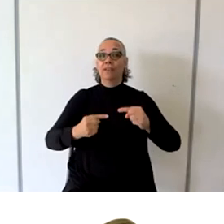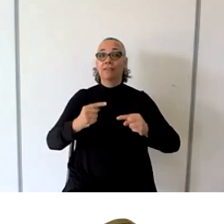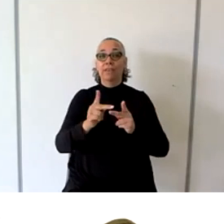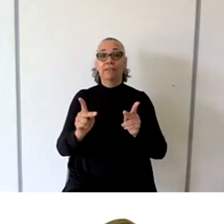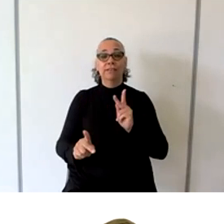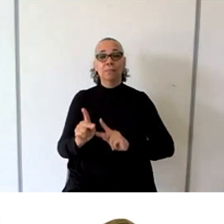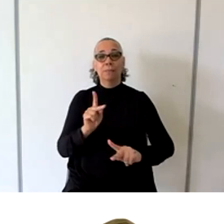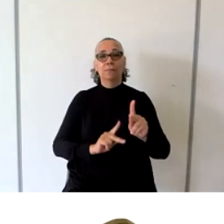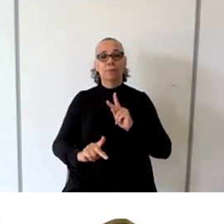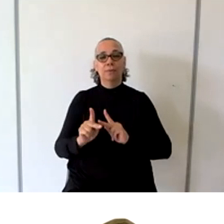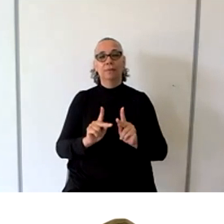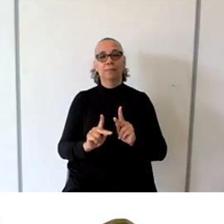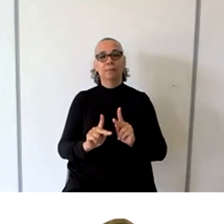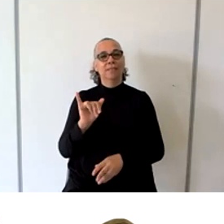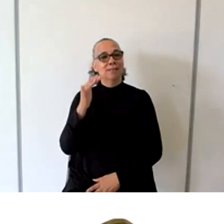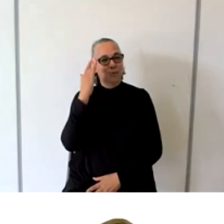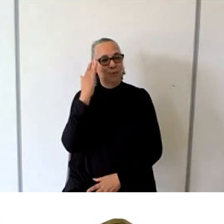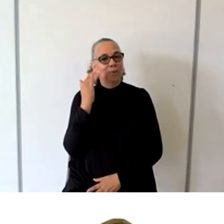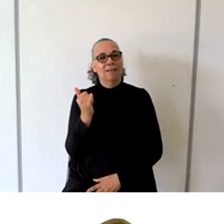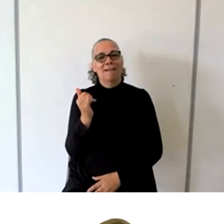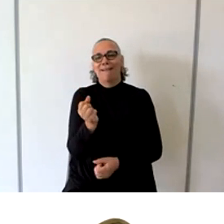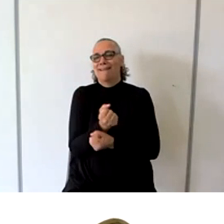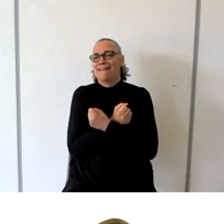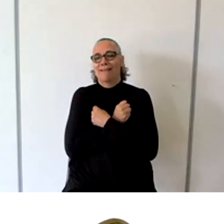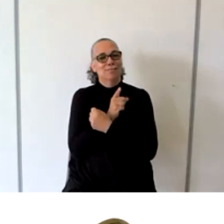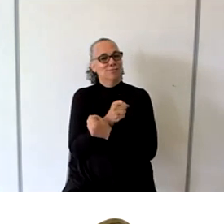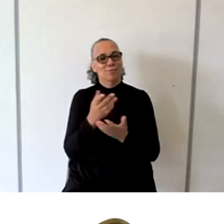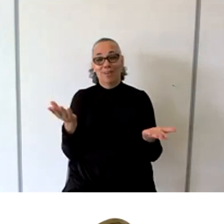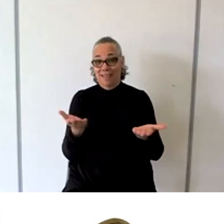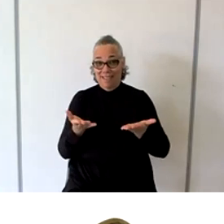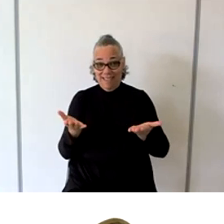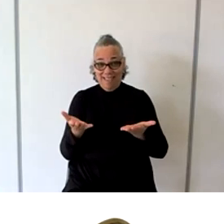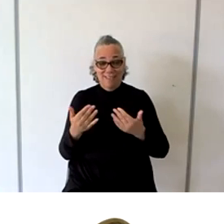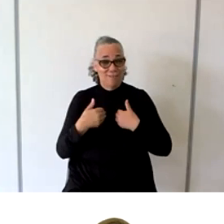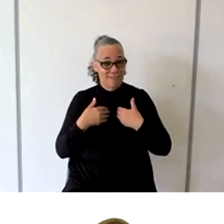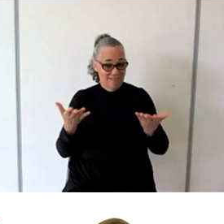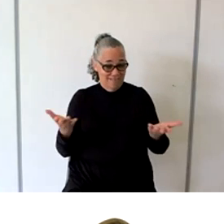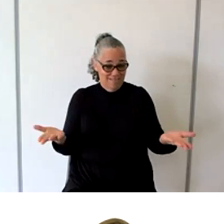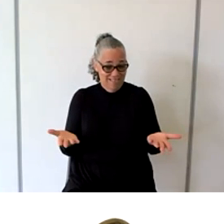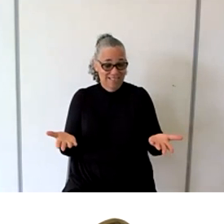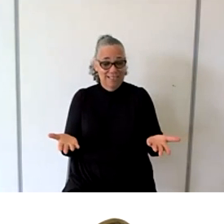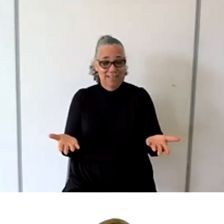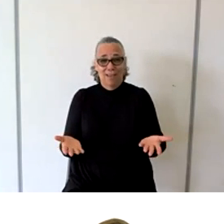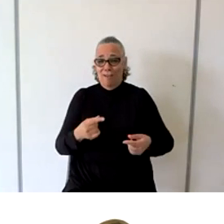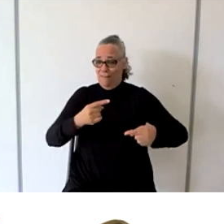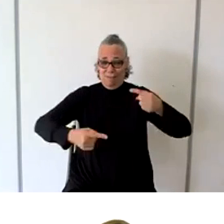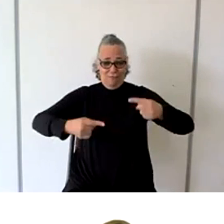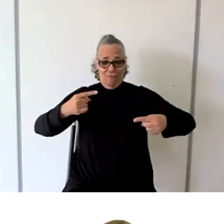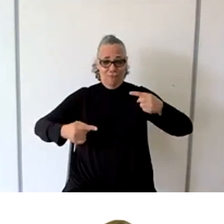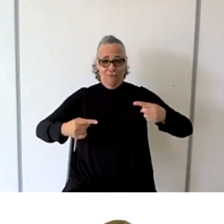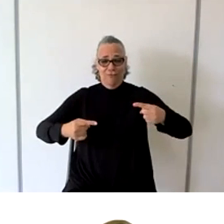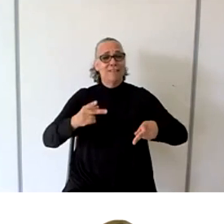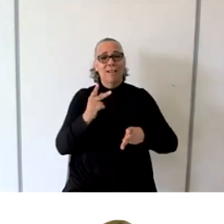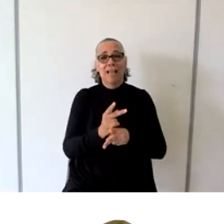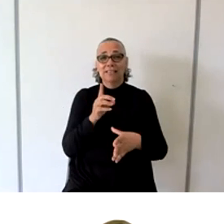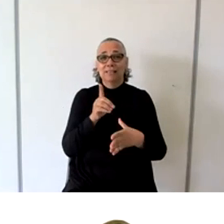And that's why I love that, you know, you guys are hosting this with an array of people with different forms of disability so